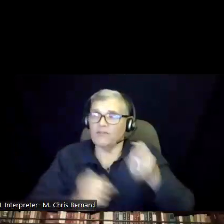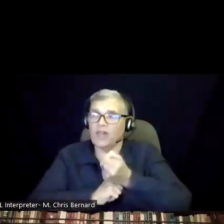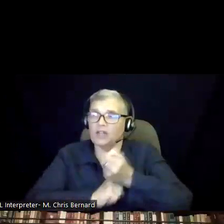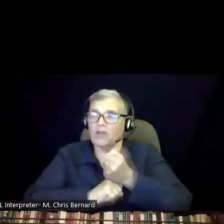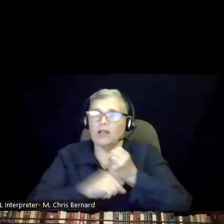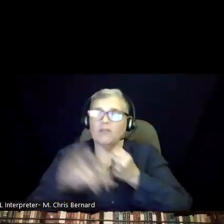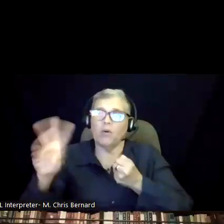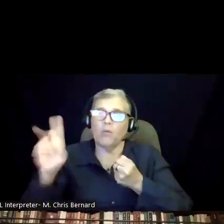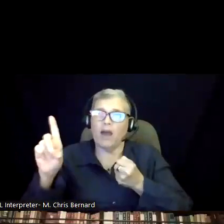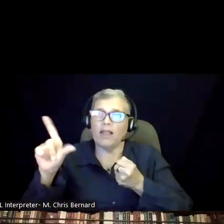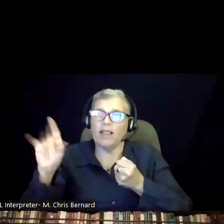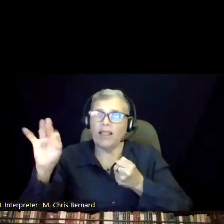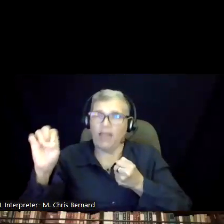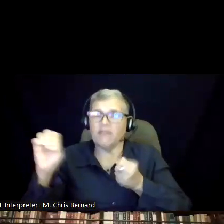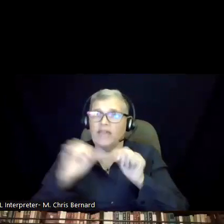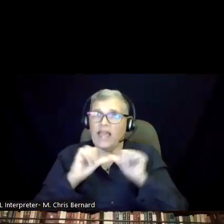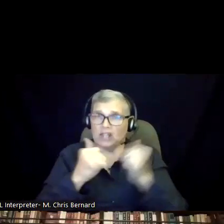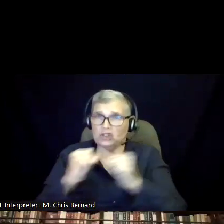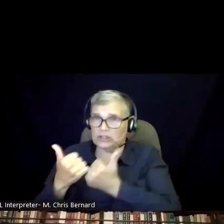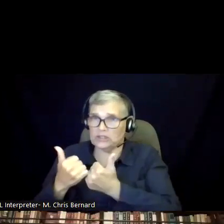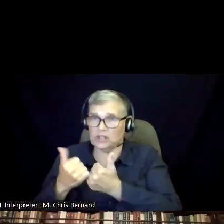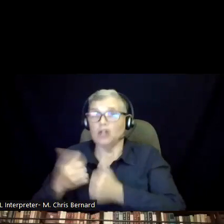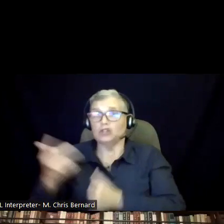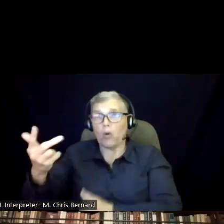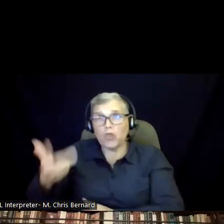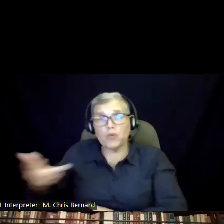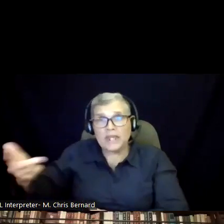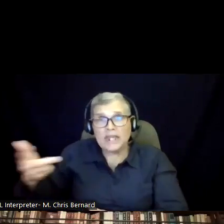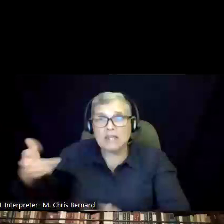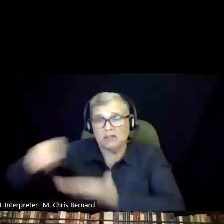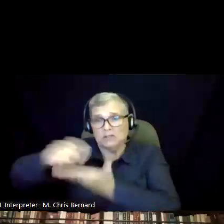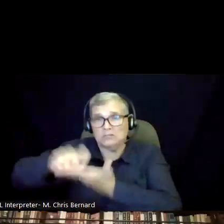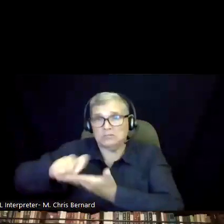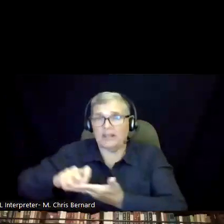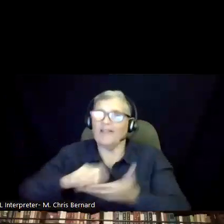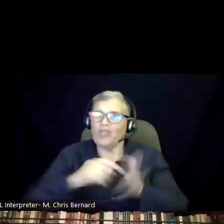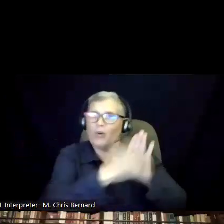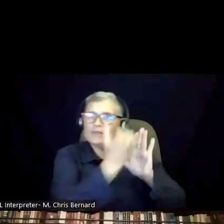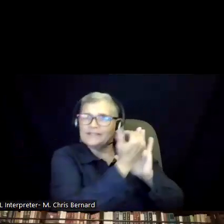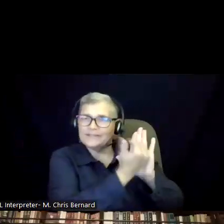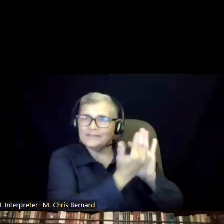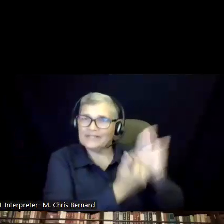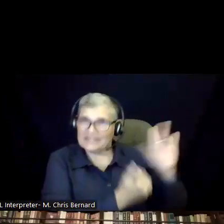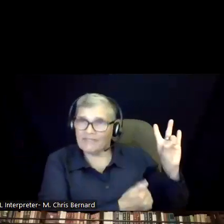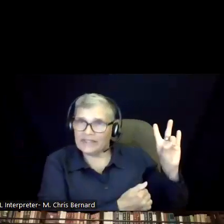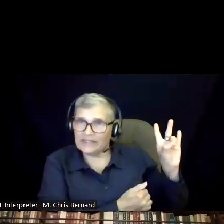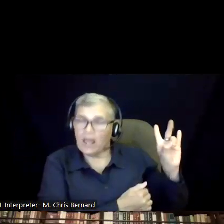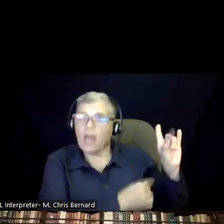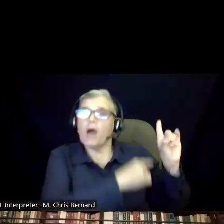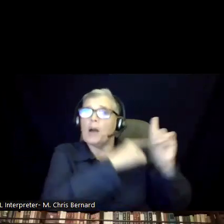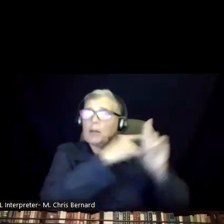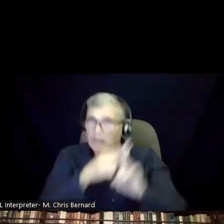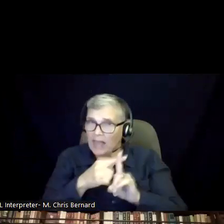agencies. And what they ended up producing was the 7 tenets that we saw, along with a narrative of